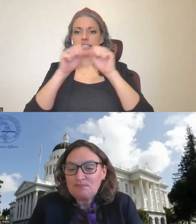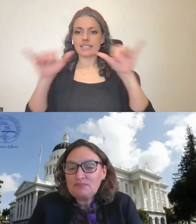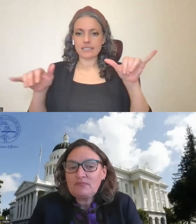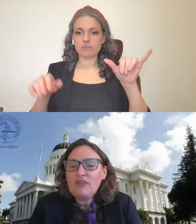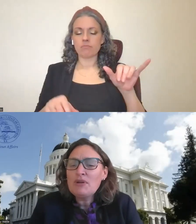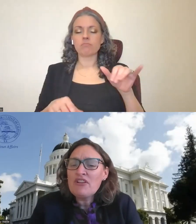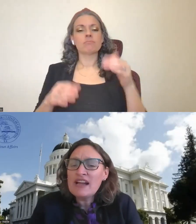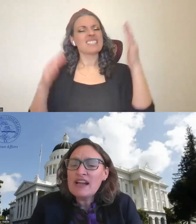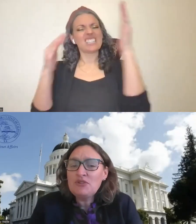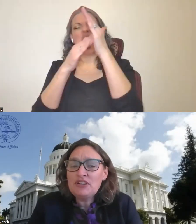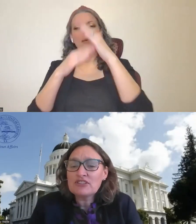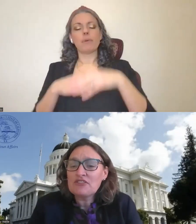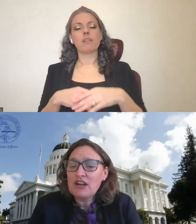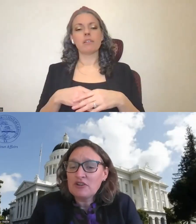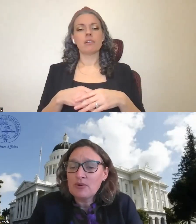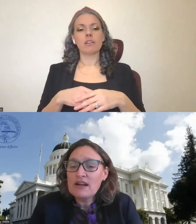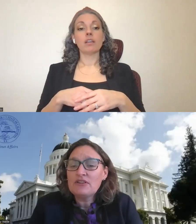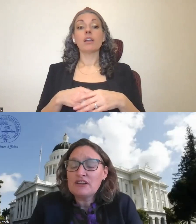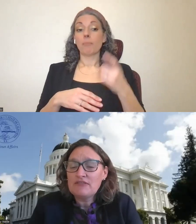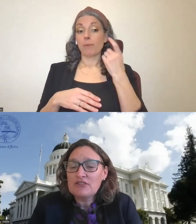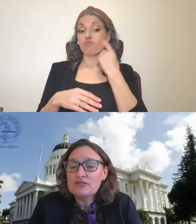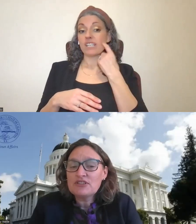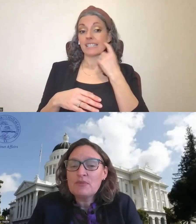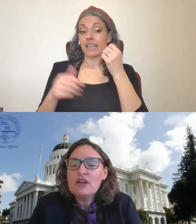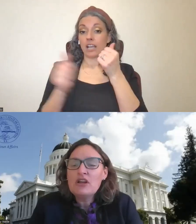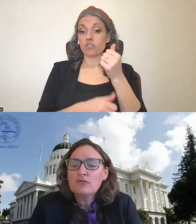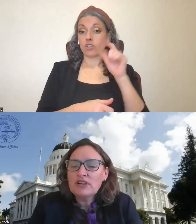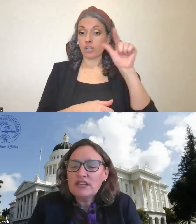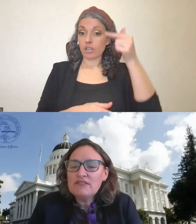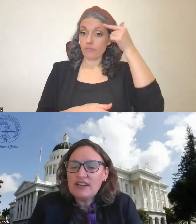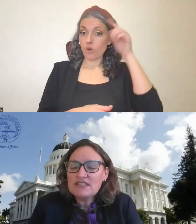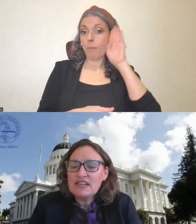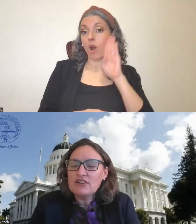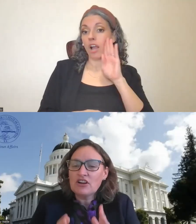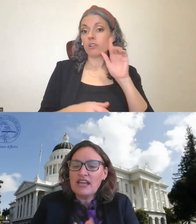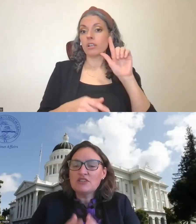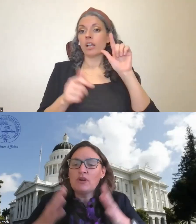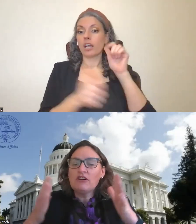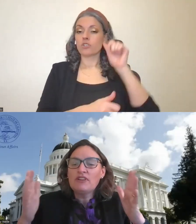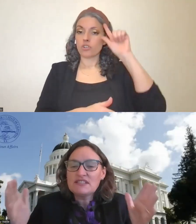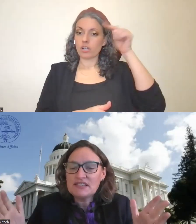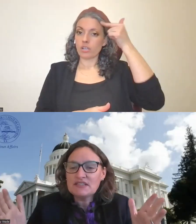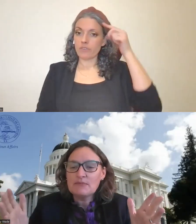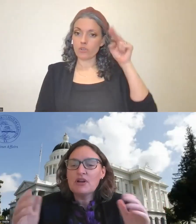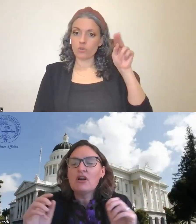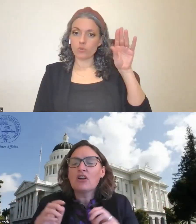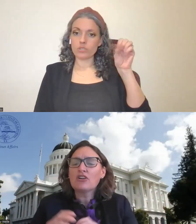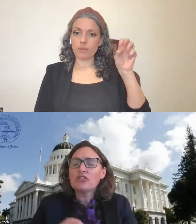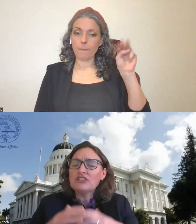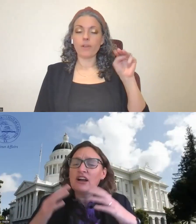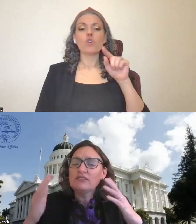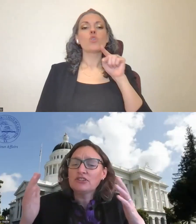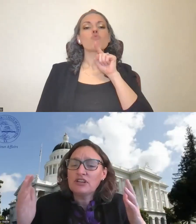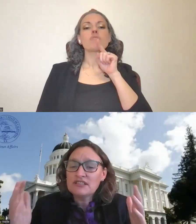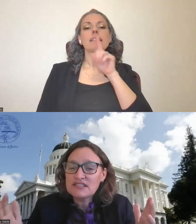none. But in the last few years under Governor Brown and Governor Newsom, really investing in our K-12 system, our